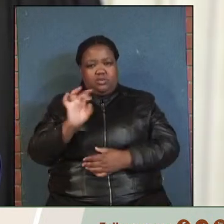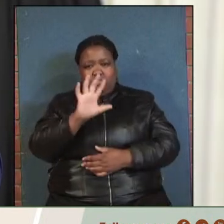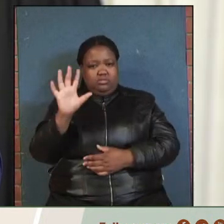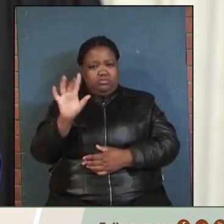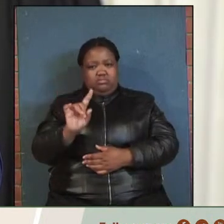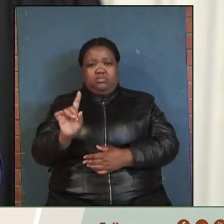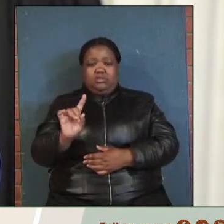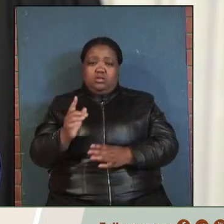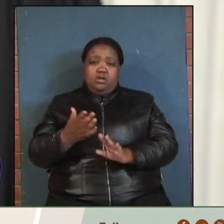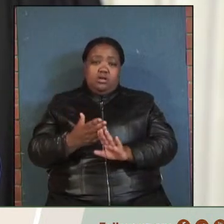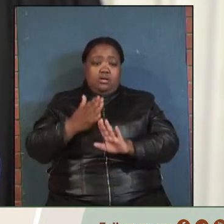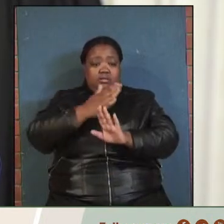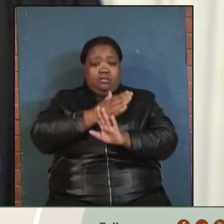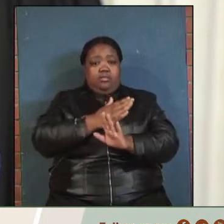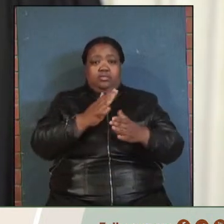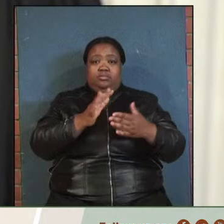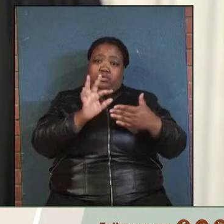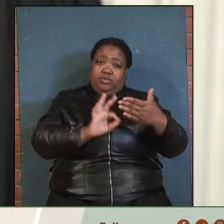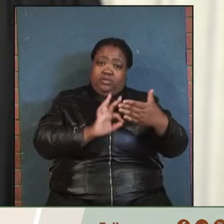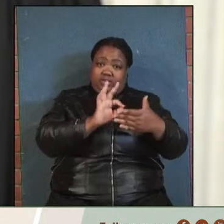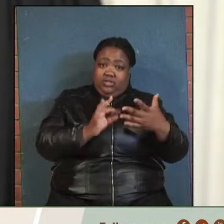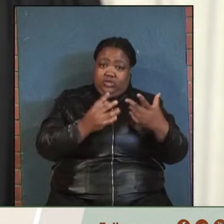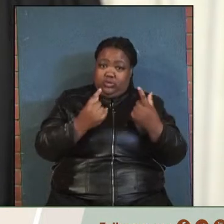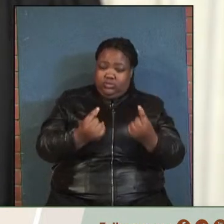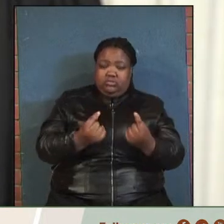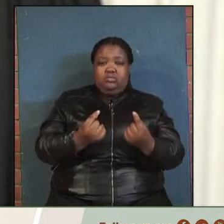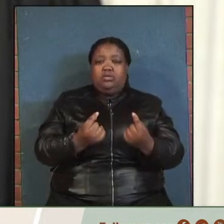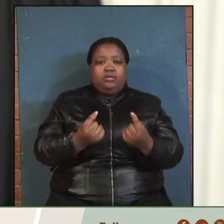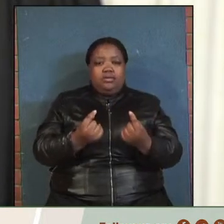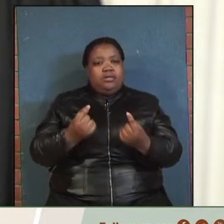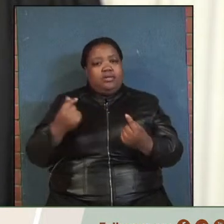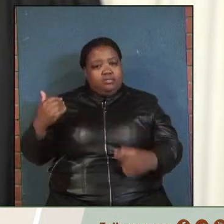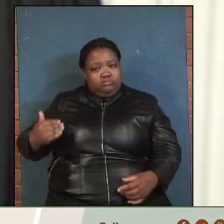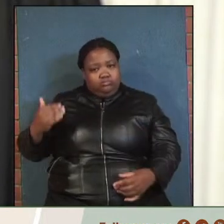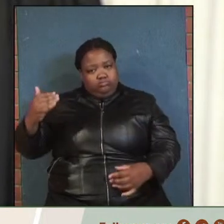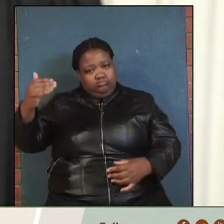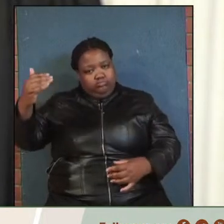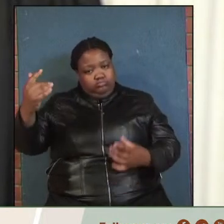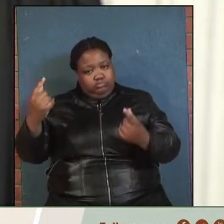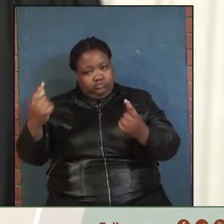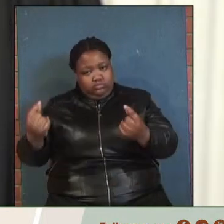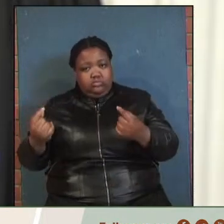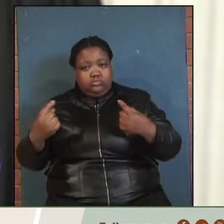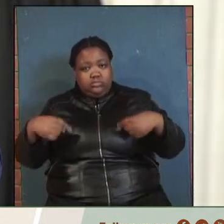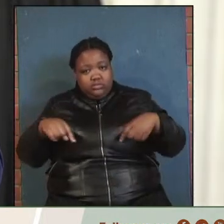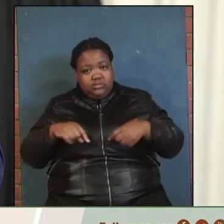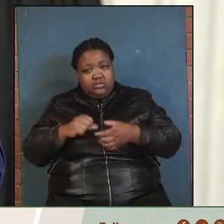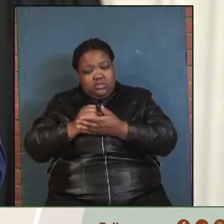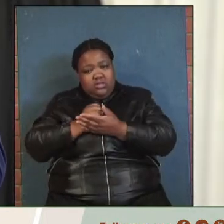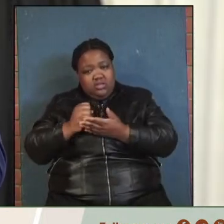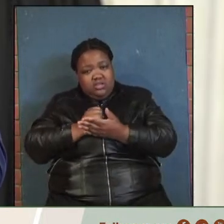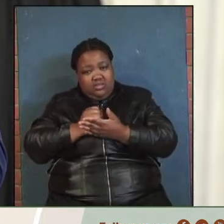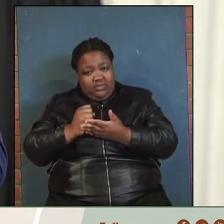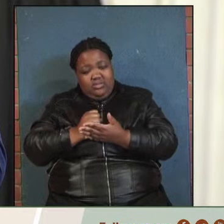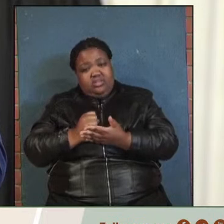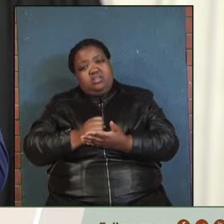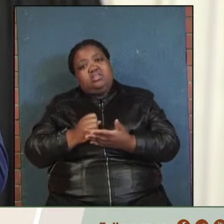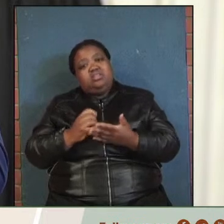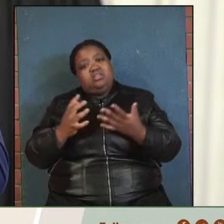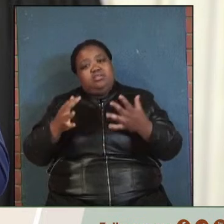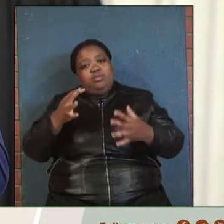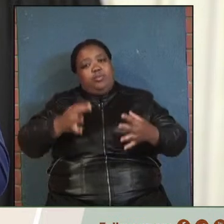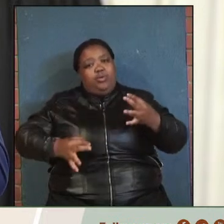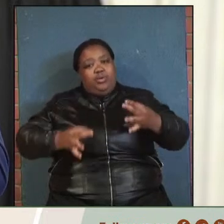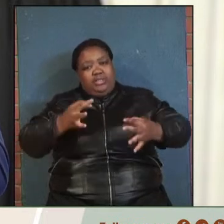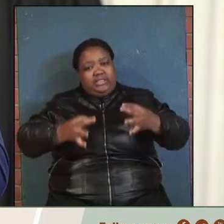to an election event. And we also compile a register of political parties that is also on an